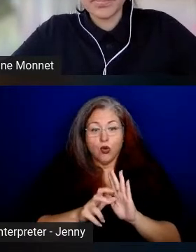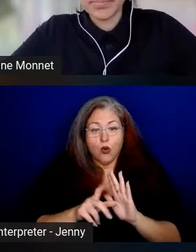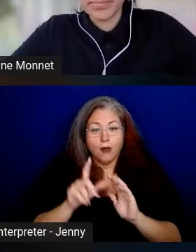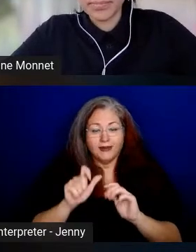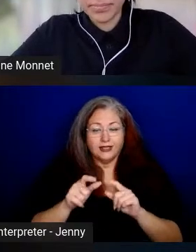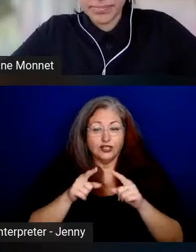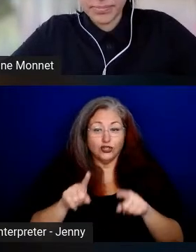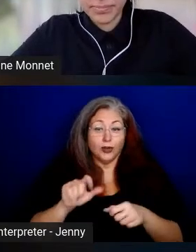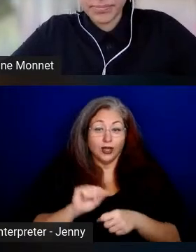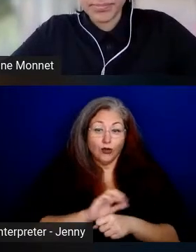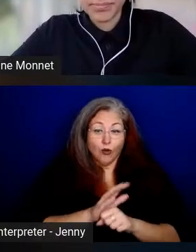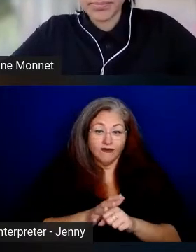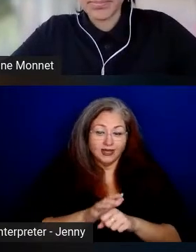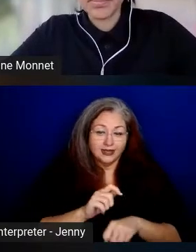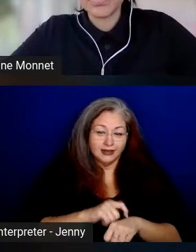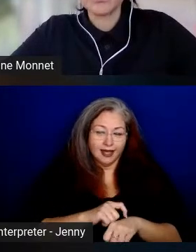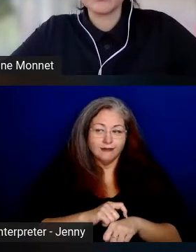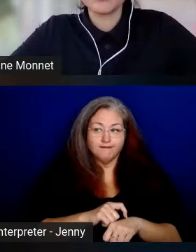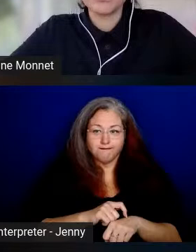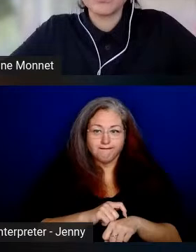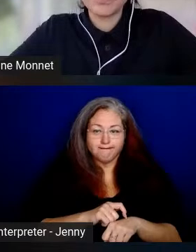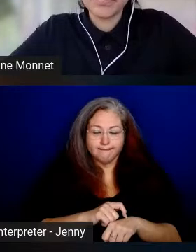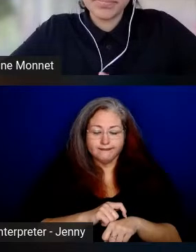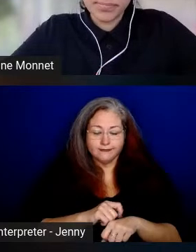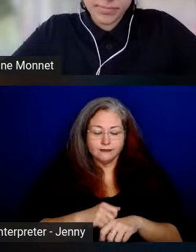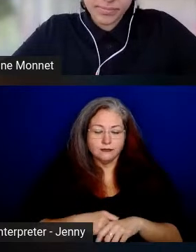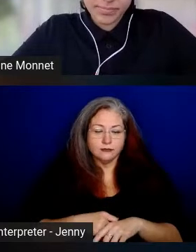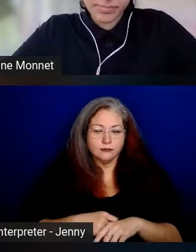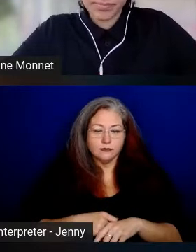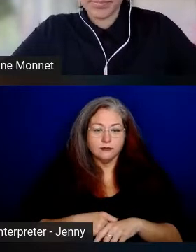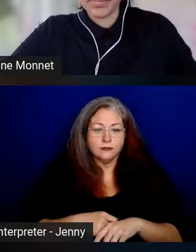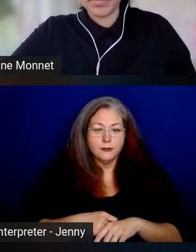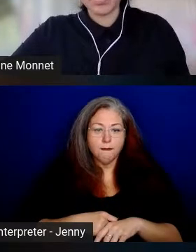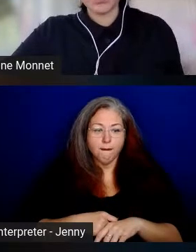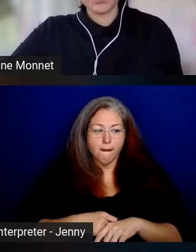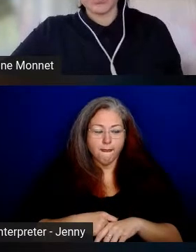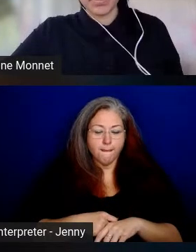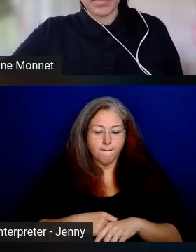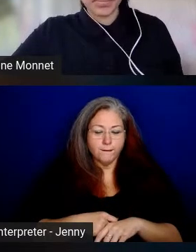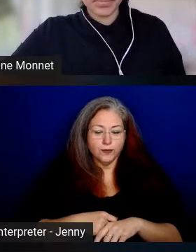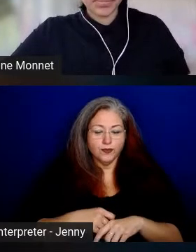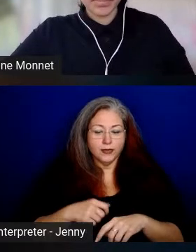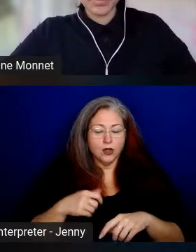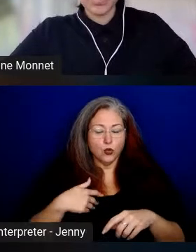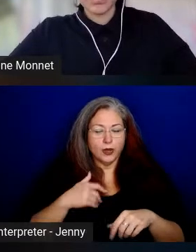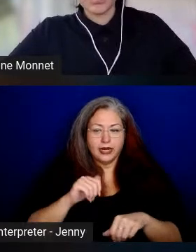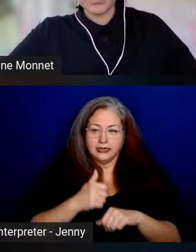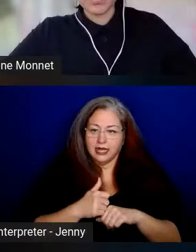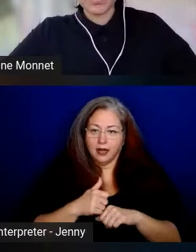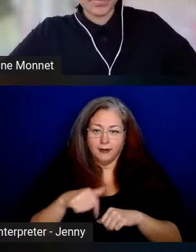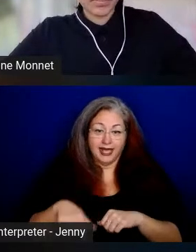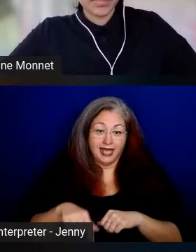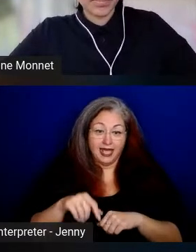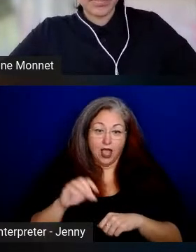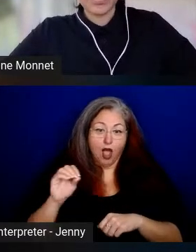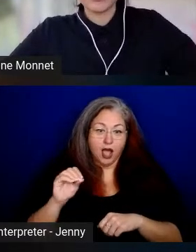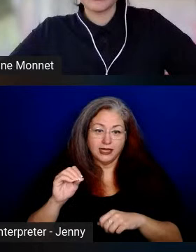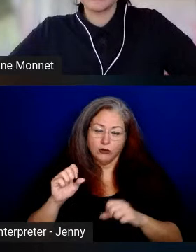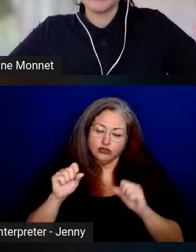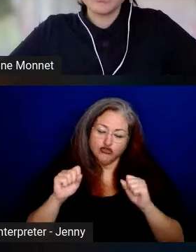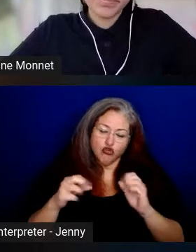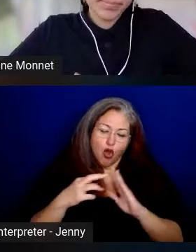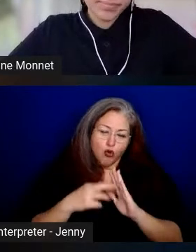COVID. So we had some pretty strong rules here in Ontario about what you could and could not